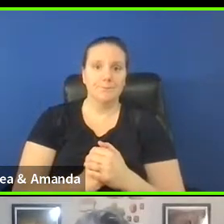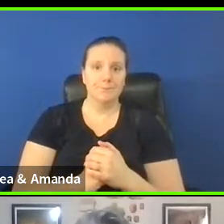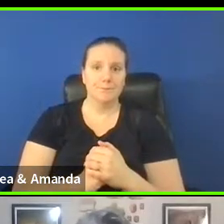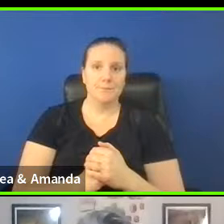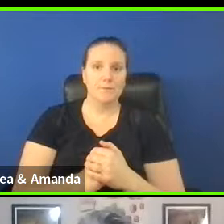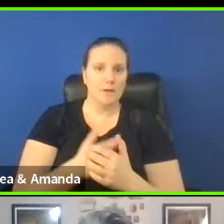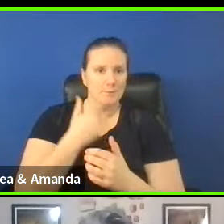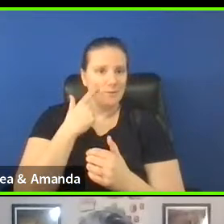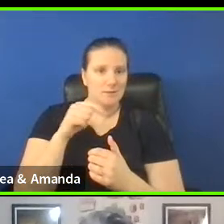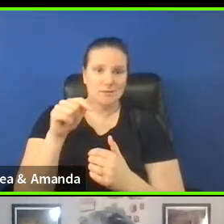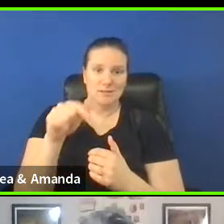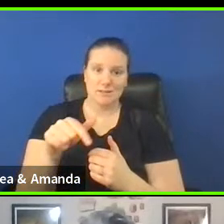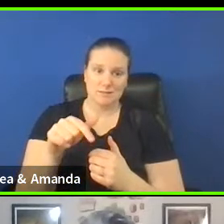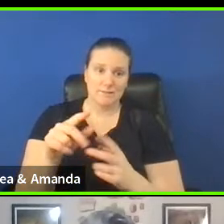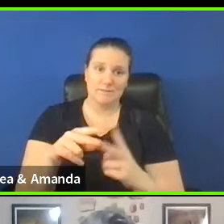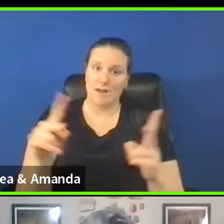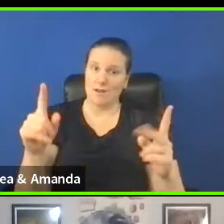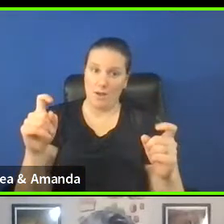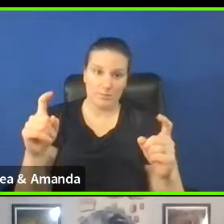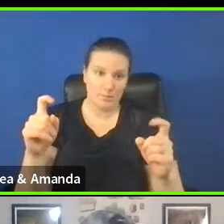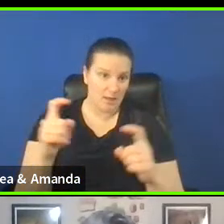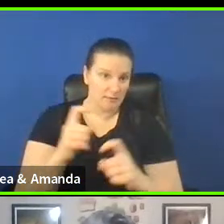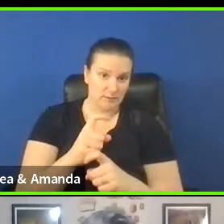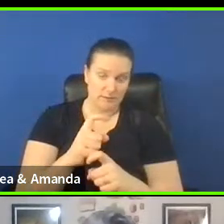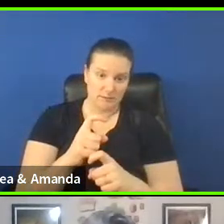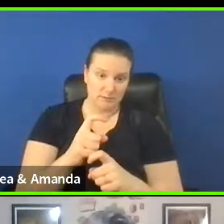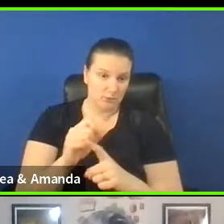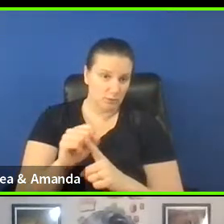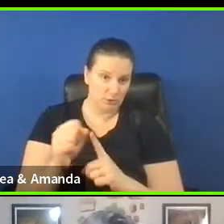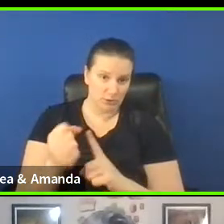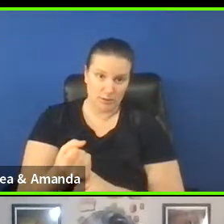Because this is very complicated.